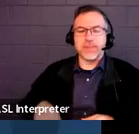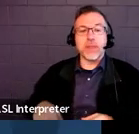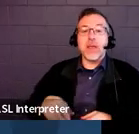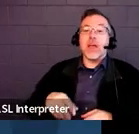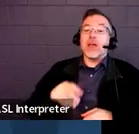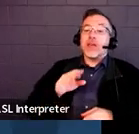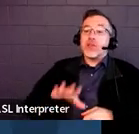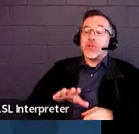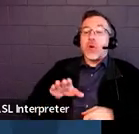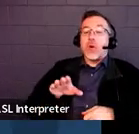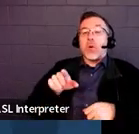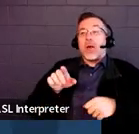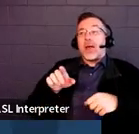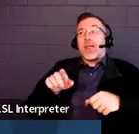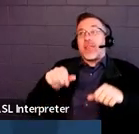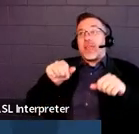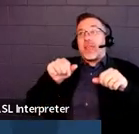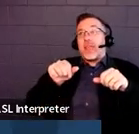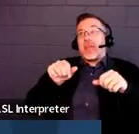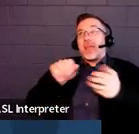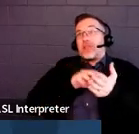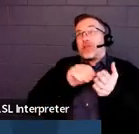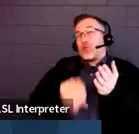their ability to express